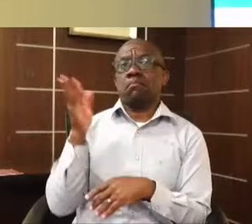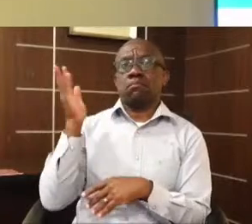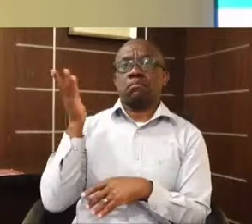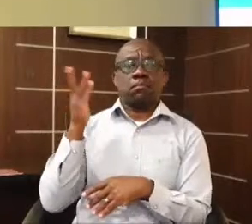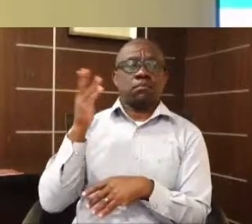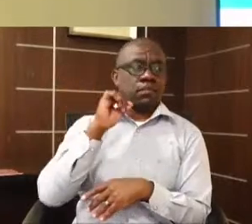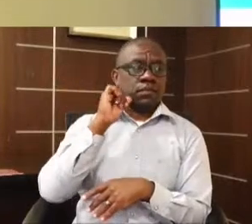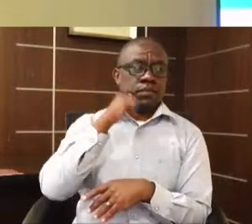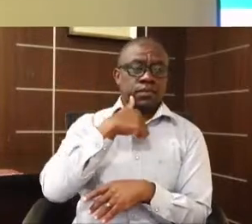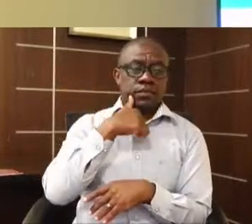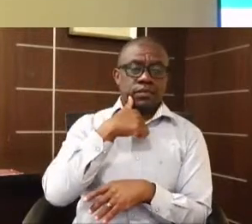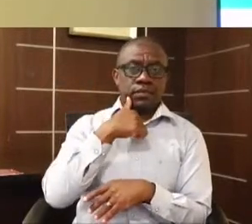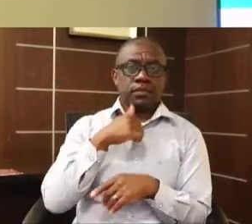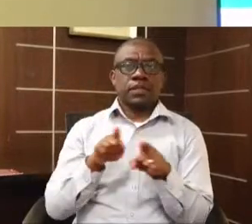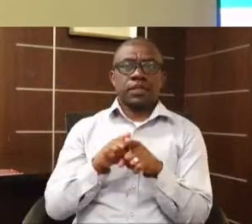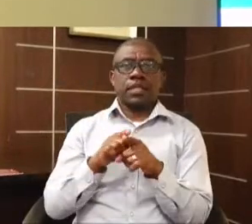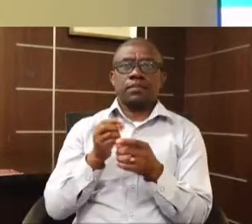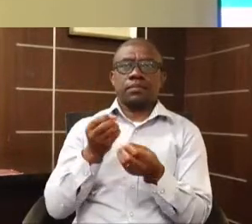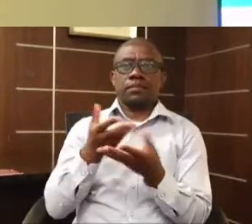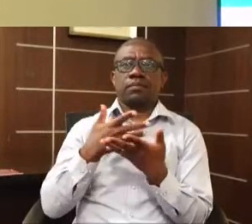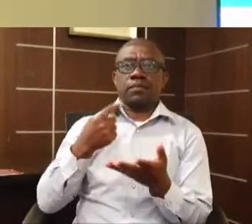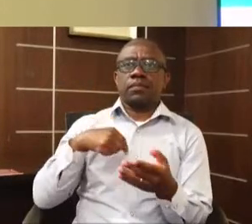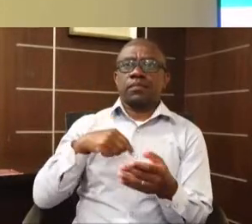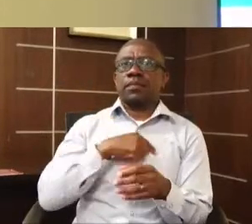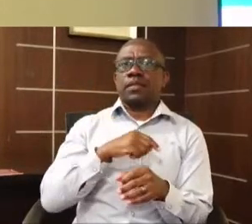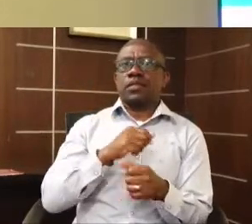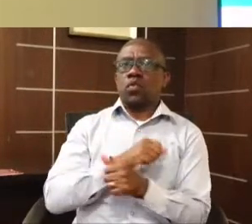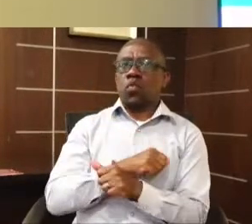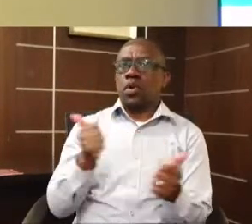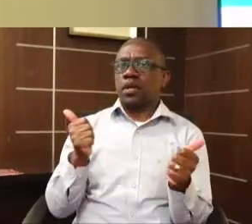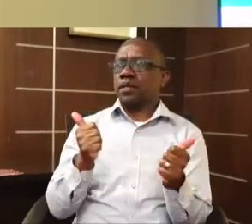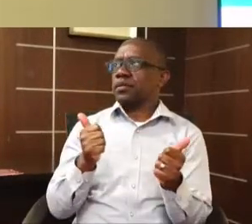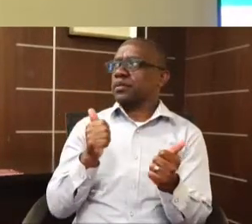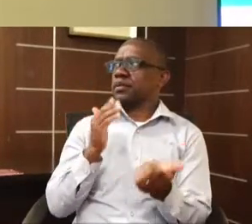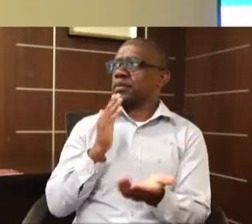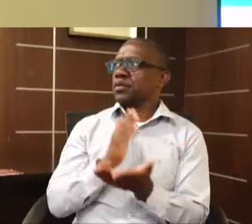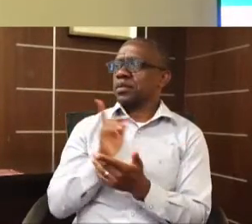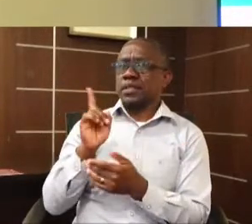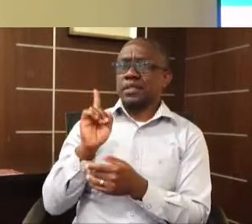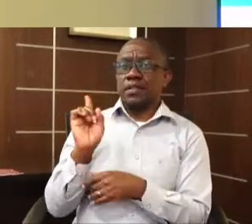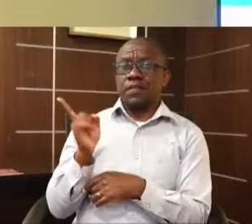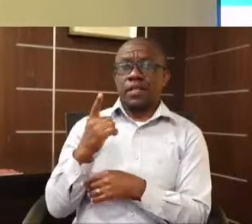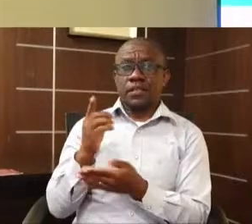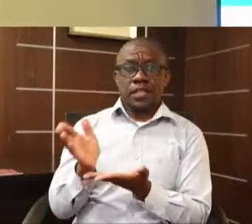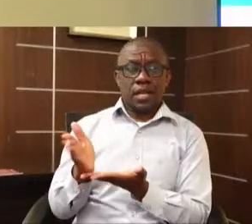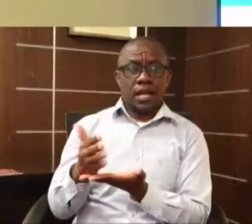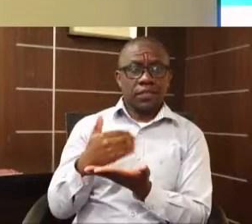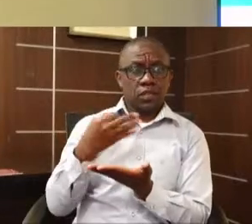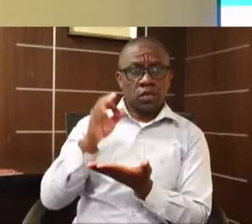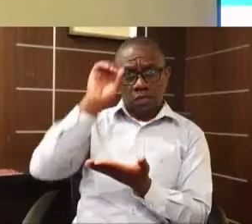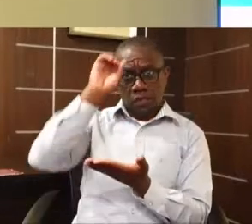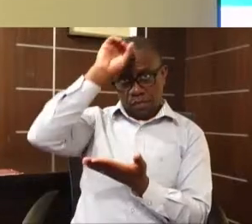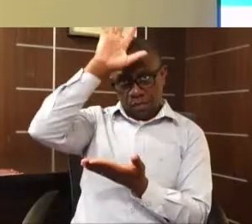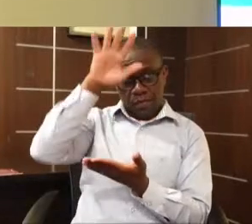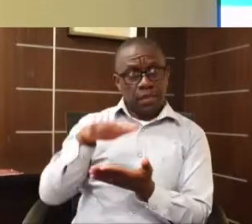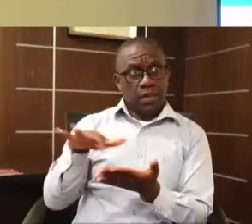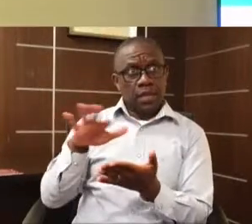which is also speaking to us. And is this the first harvest of pineapples in Homa Bay?